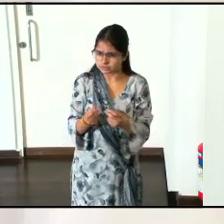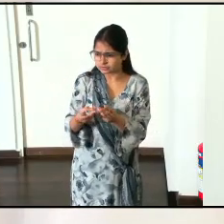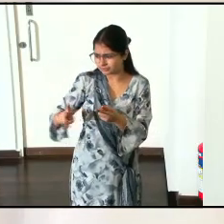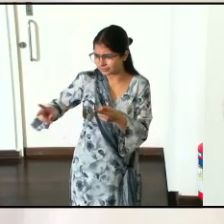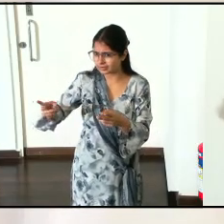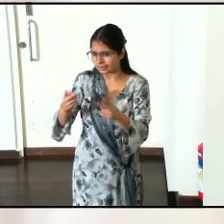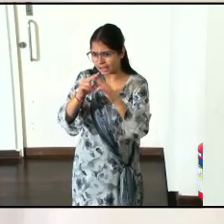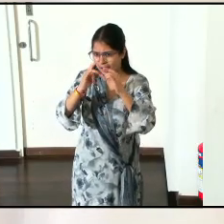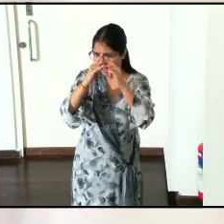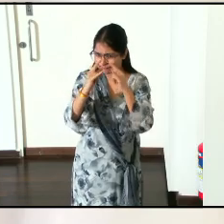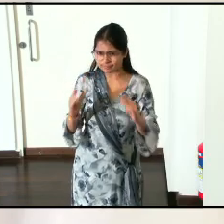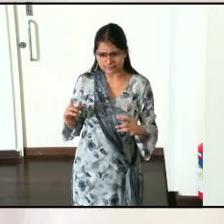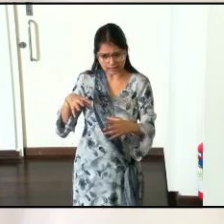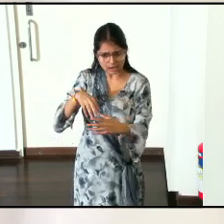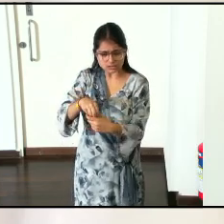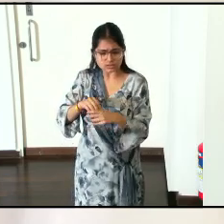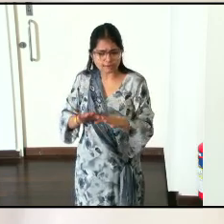And